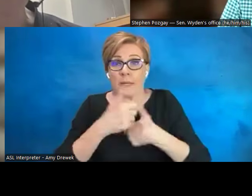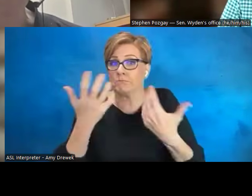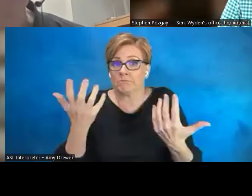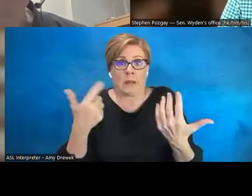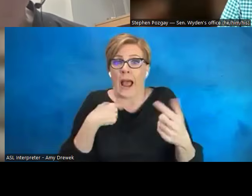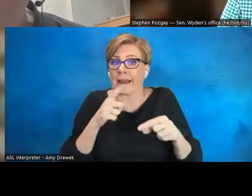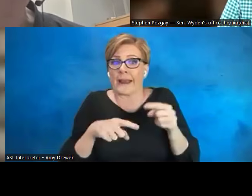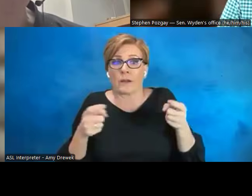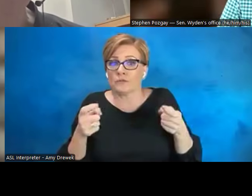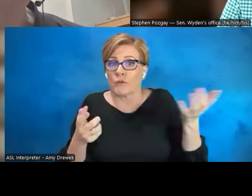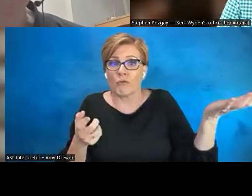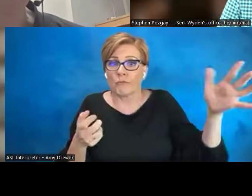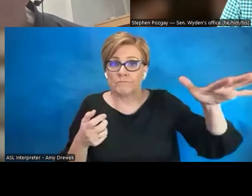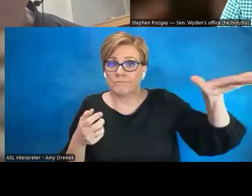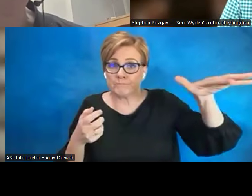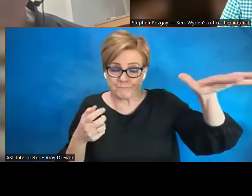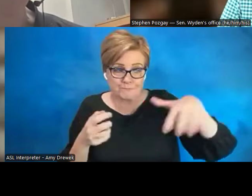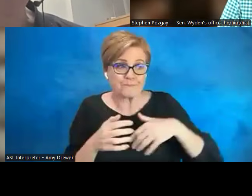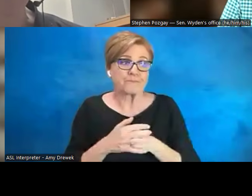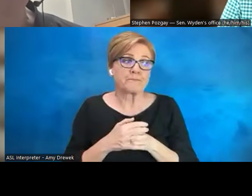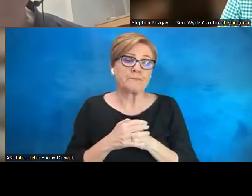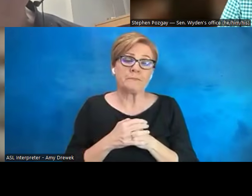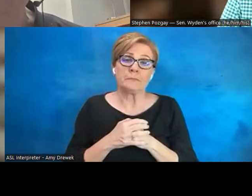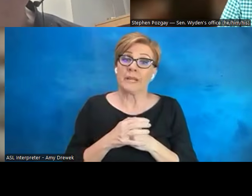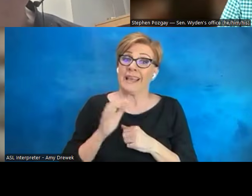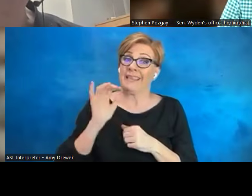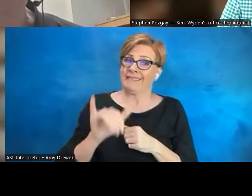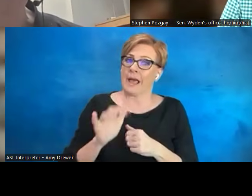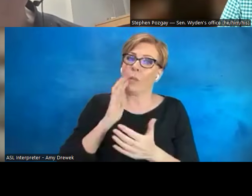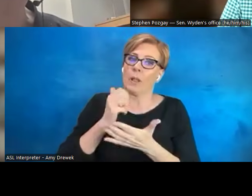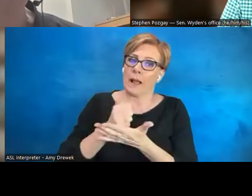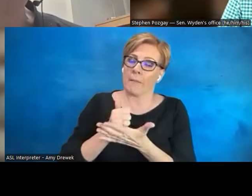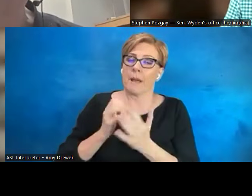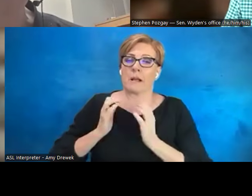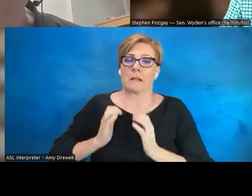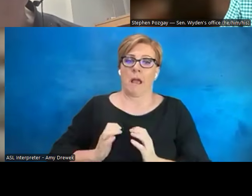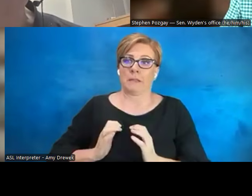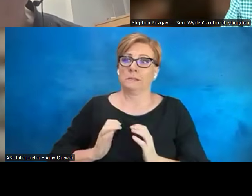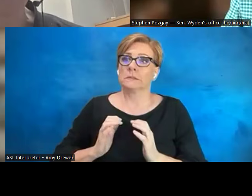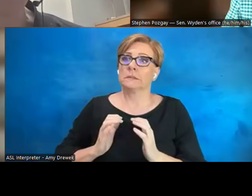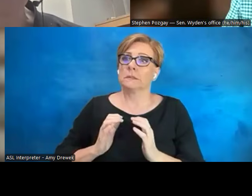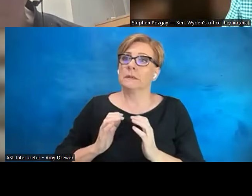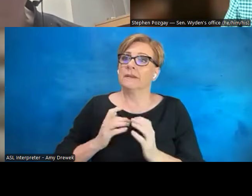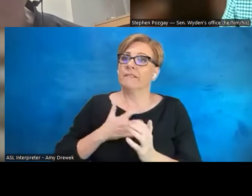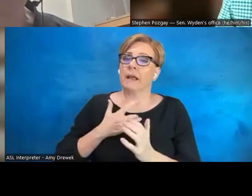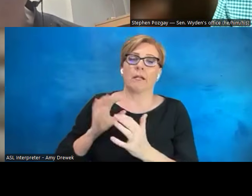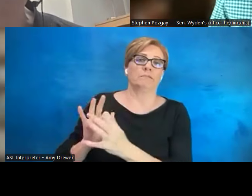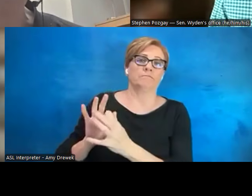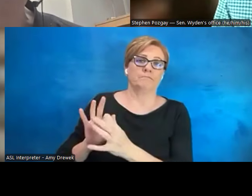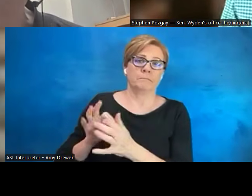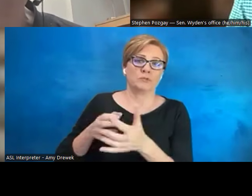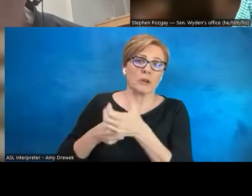because I can't control those things. And I think that that builds trust with clients to only promise what you can deliver and be honest about what you